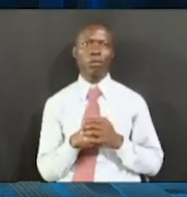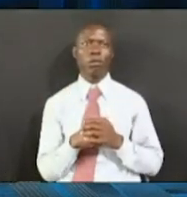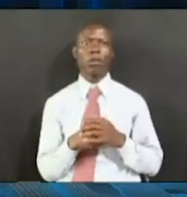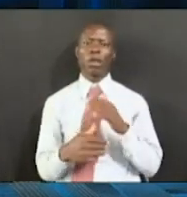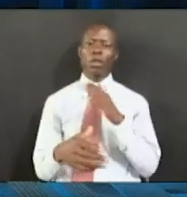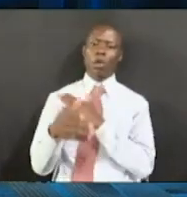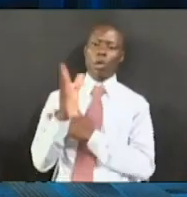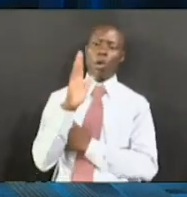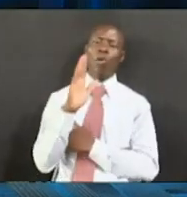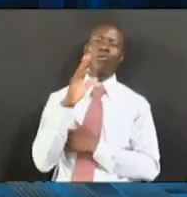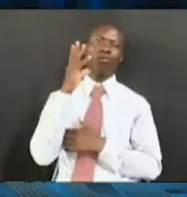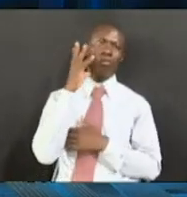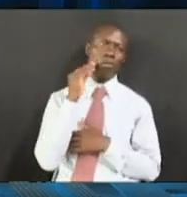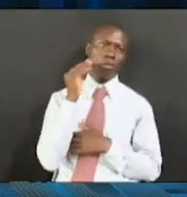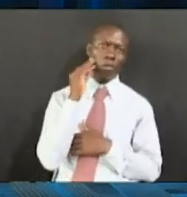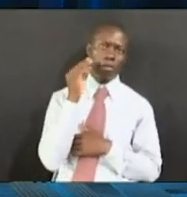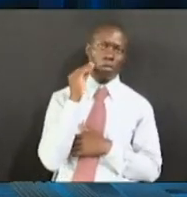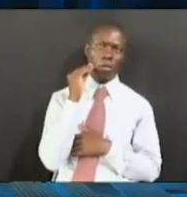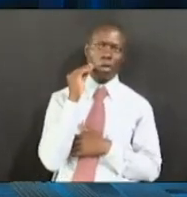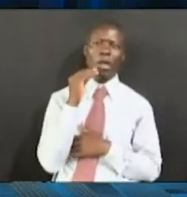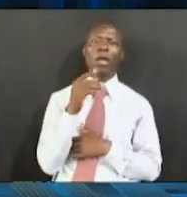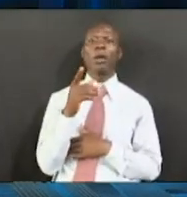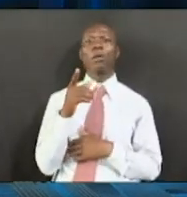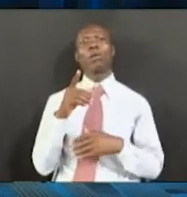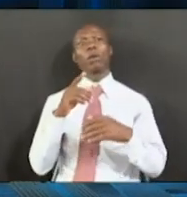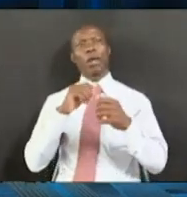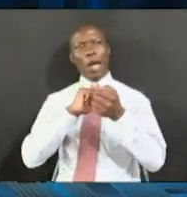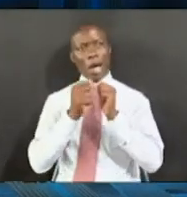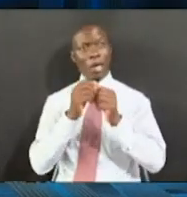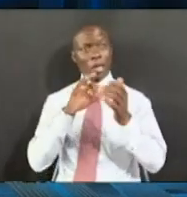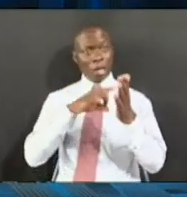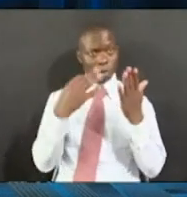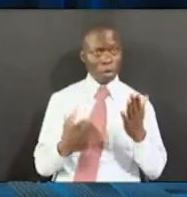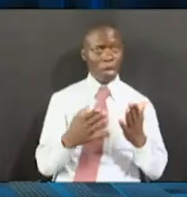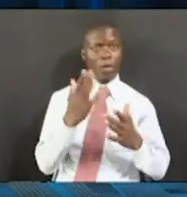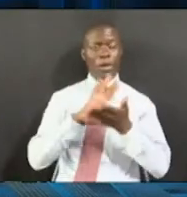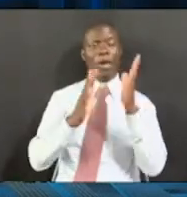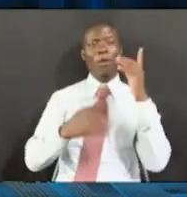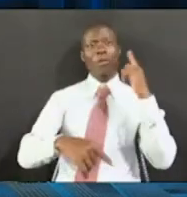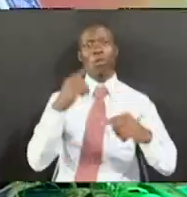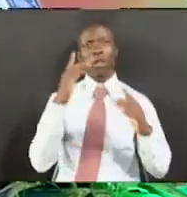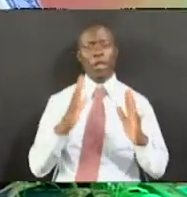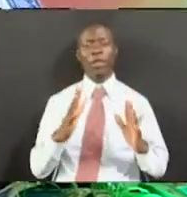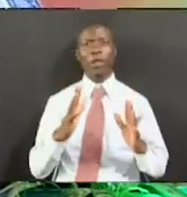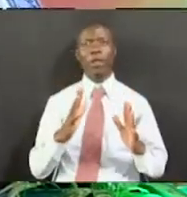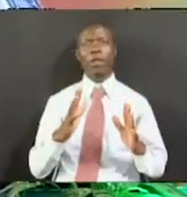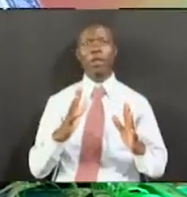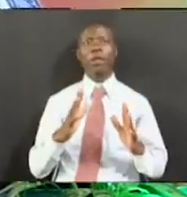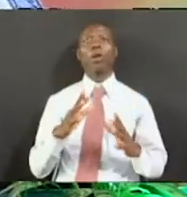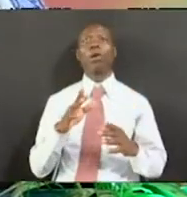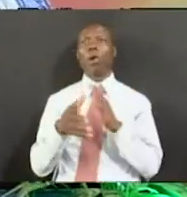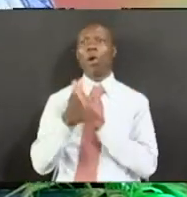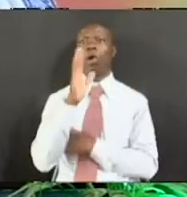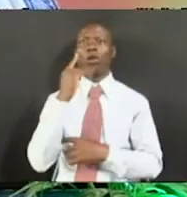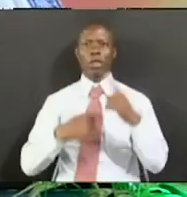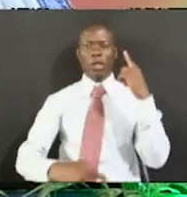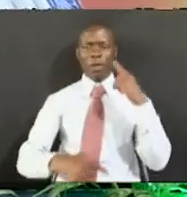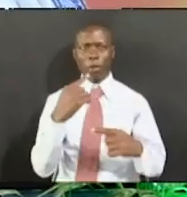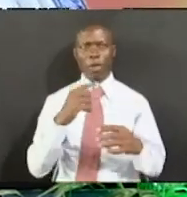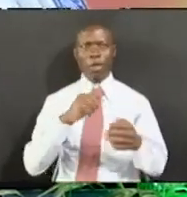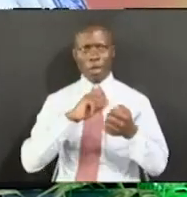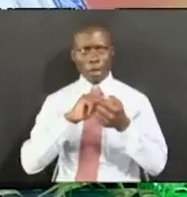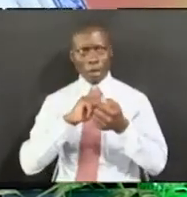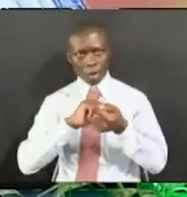an expert in turning losers to winners. God is a champion in turning nobodies into